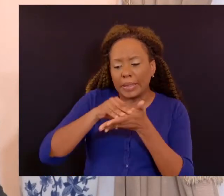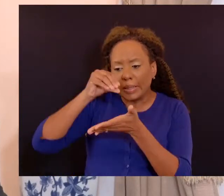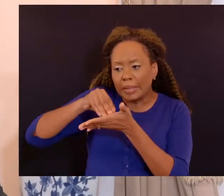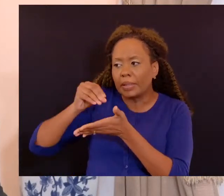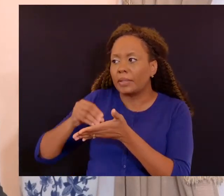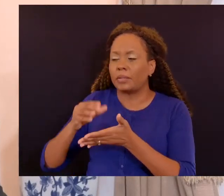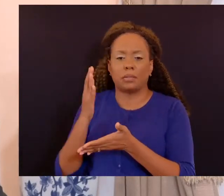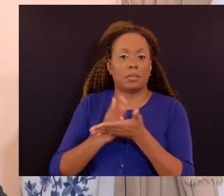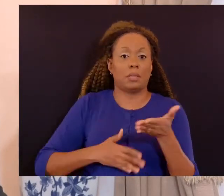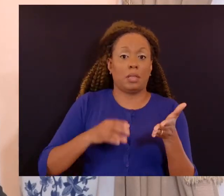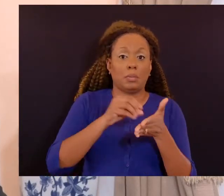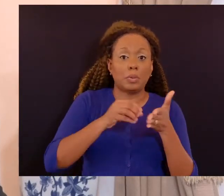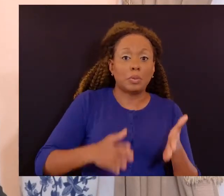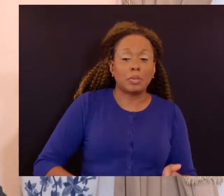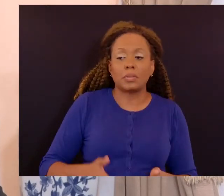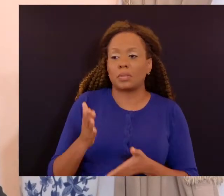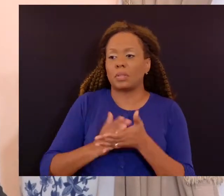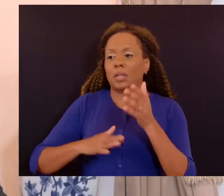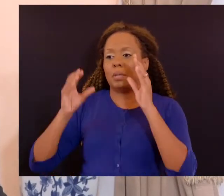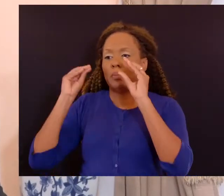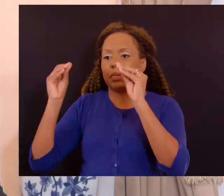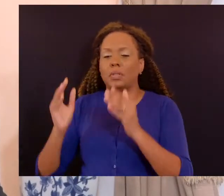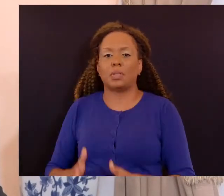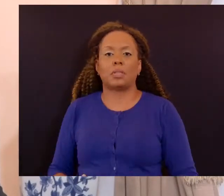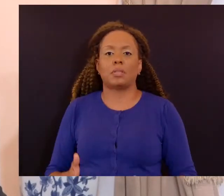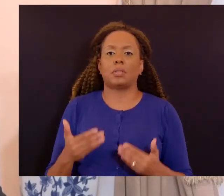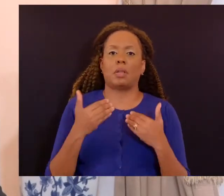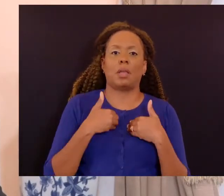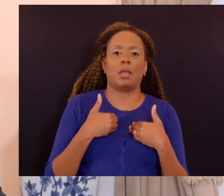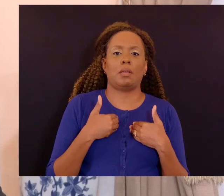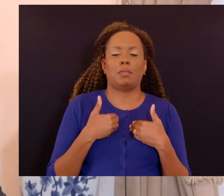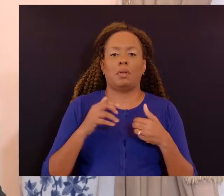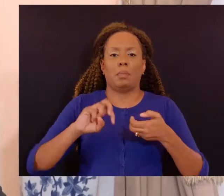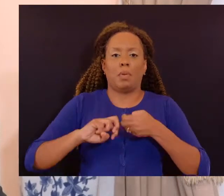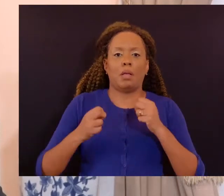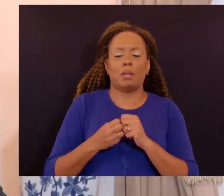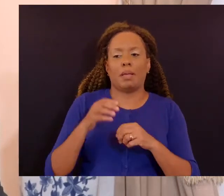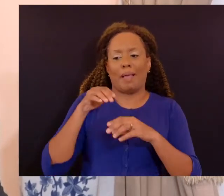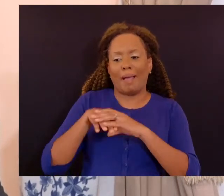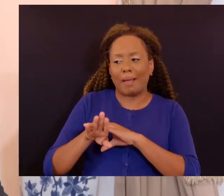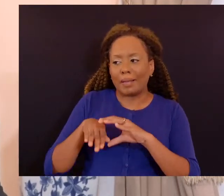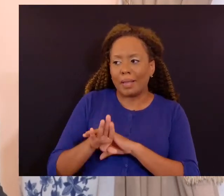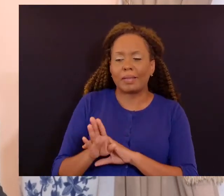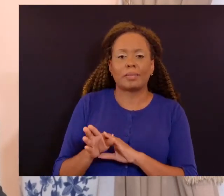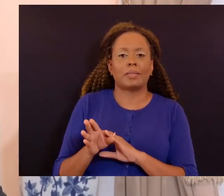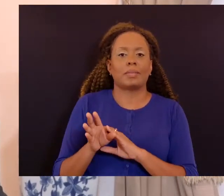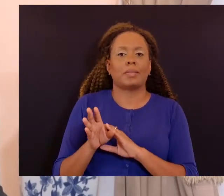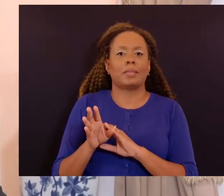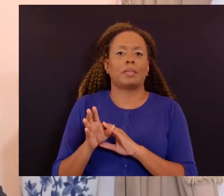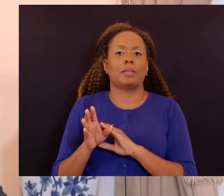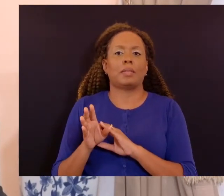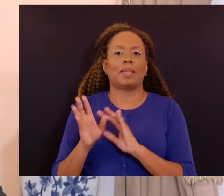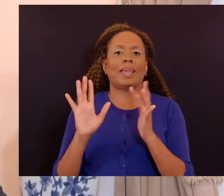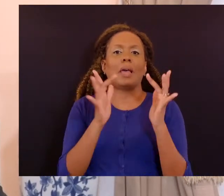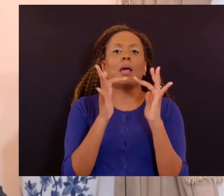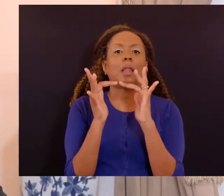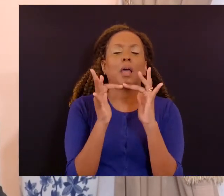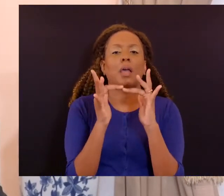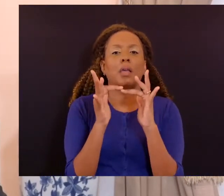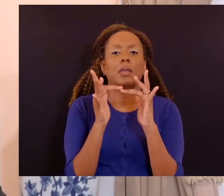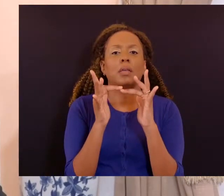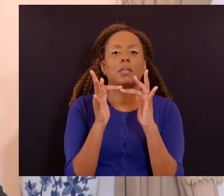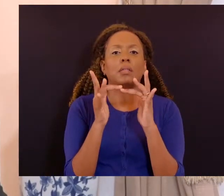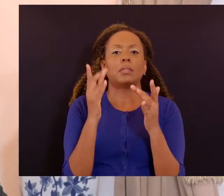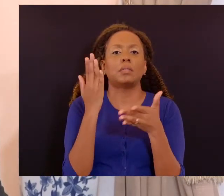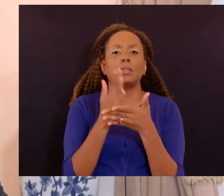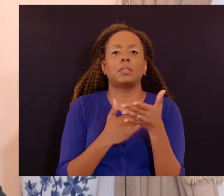teachers either had issues with access to adequate and stable internet connectivity, And in some cases, we've seen students who